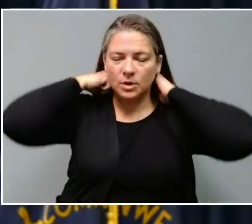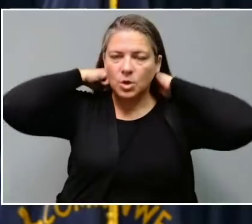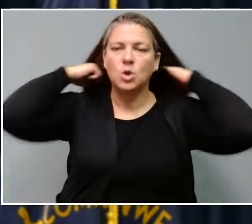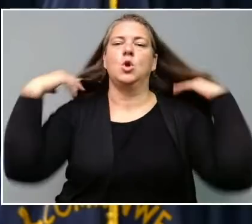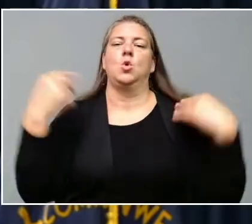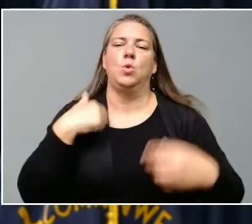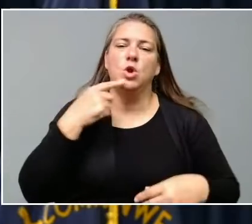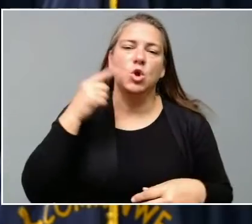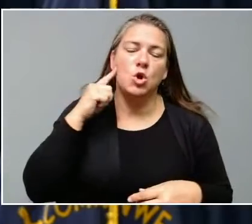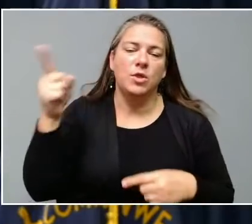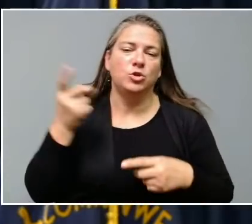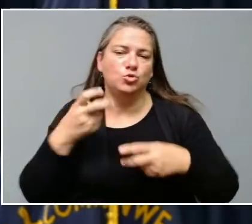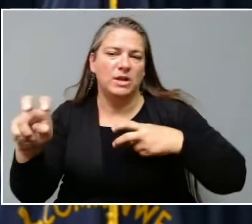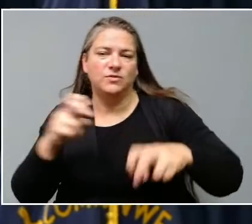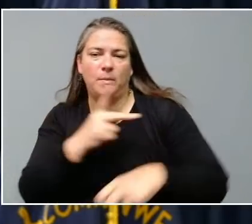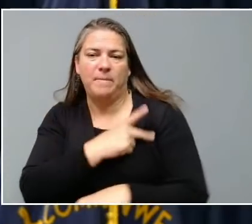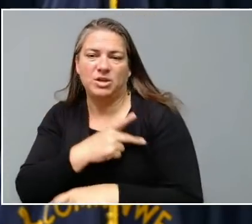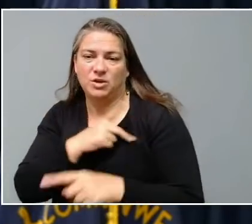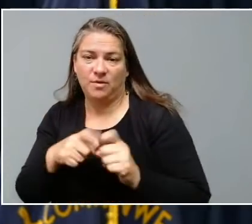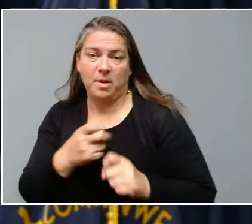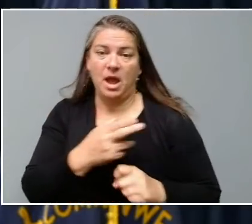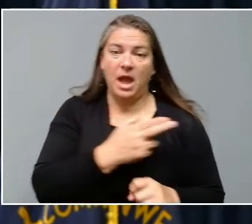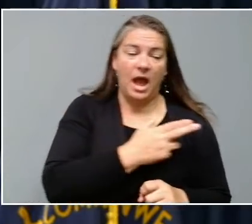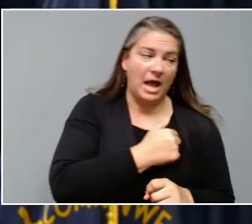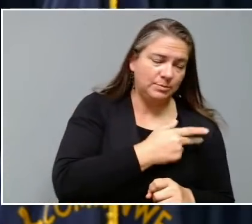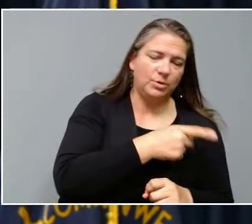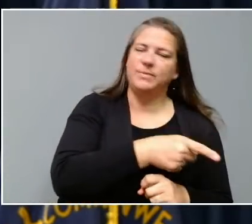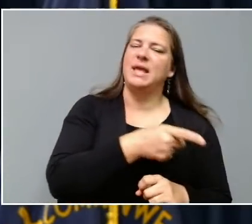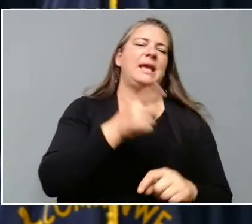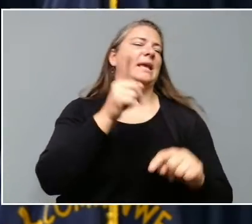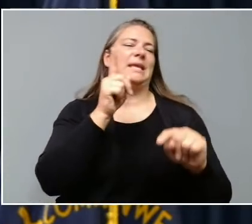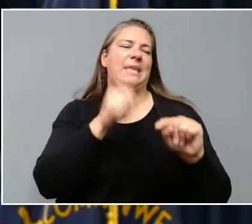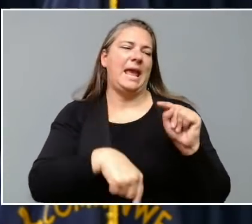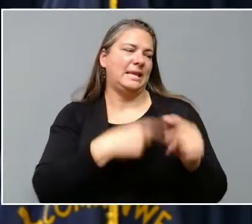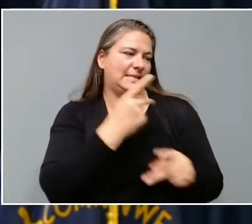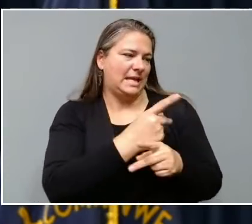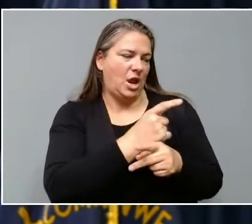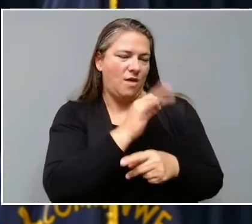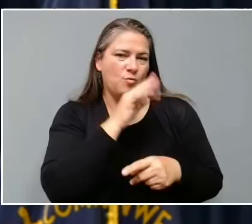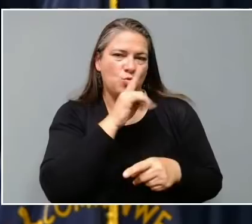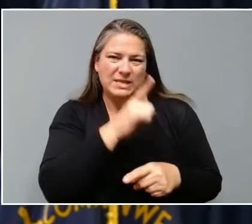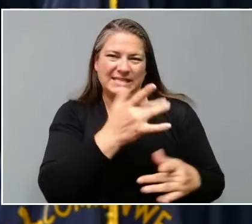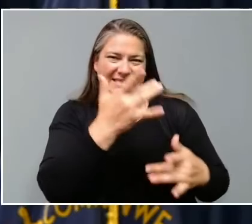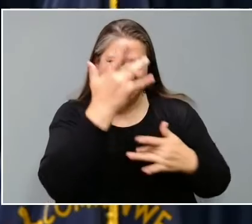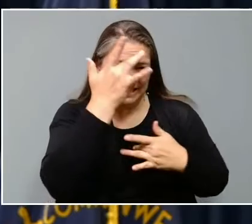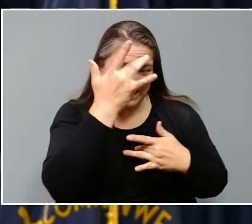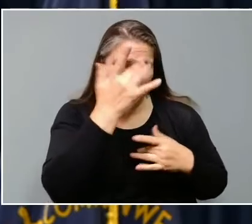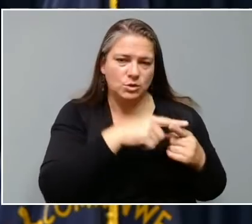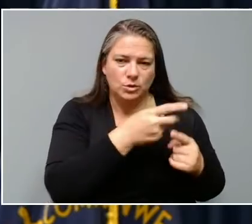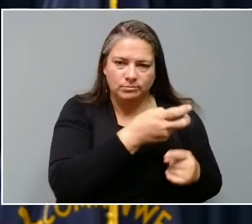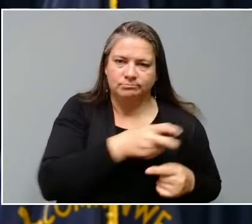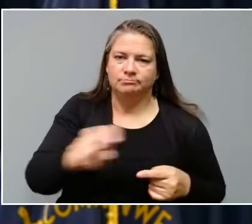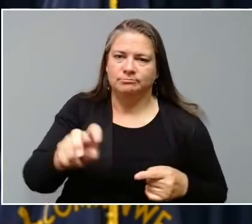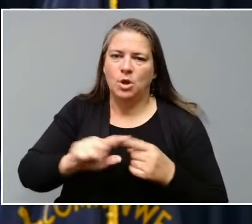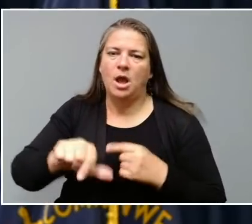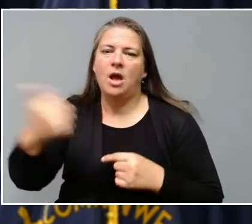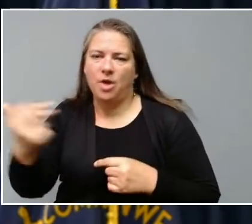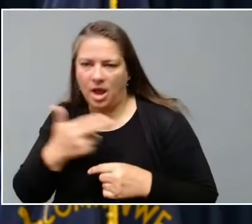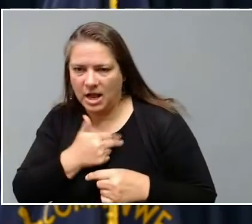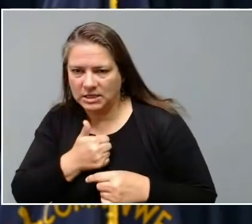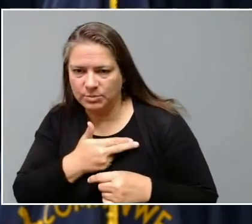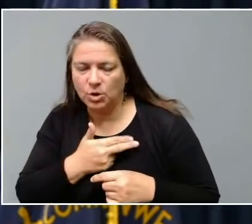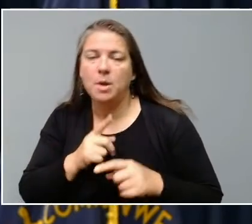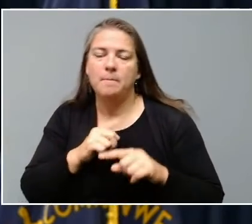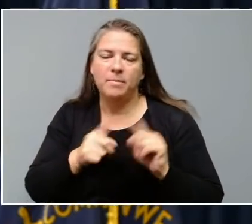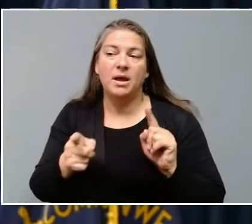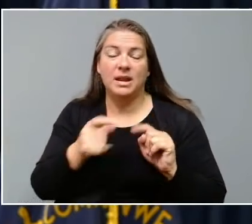from hospitals that might not have the ability to take care of someone that's sick to others. But they are also, by doing those things, freeing